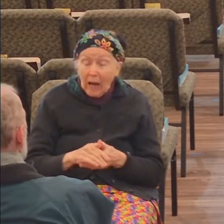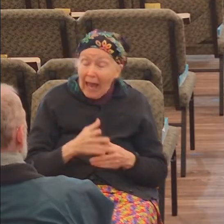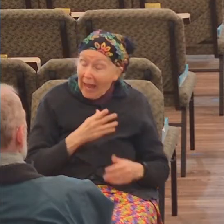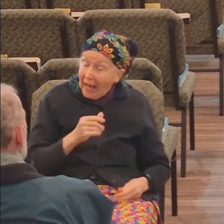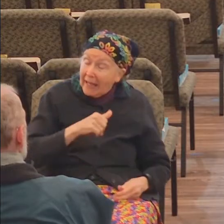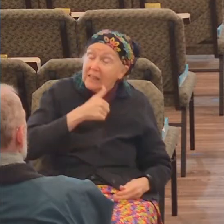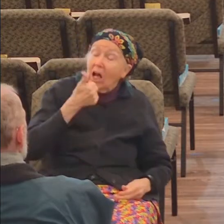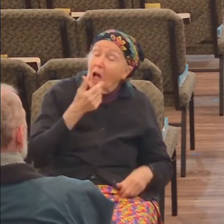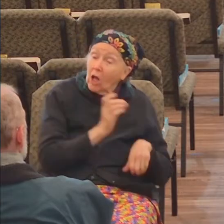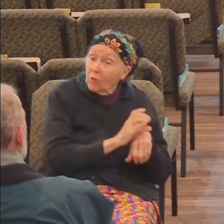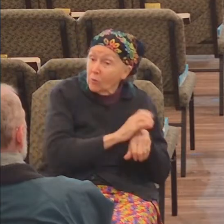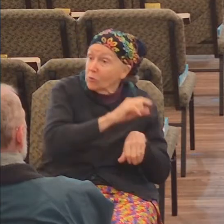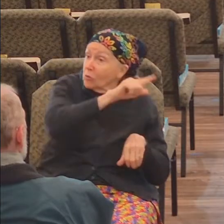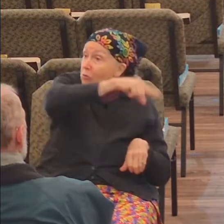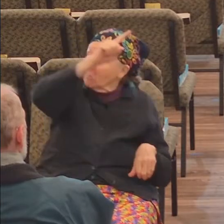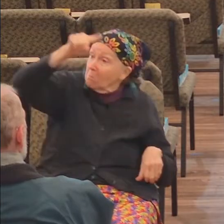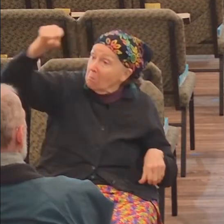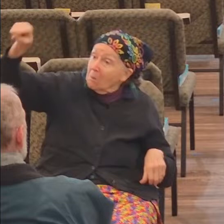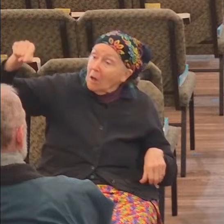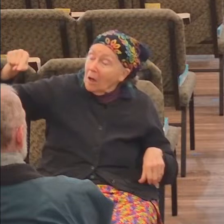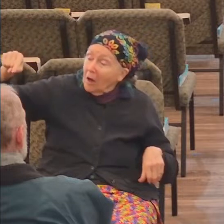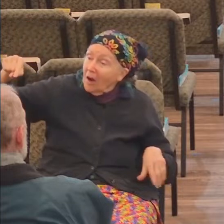Yeah.